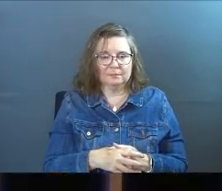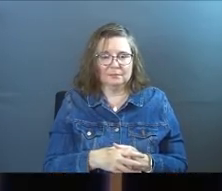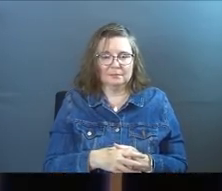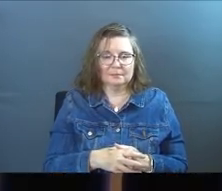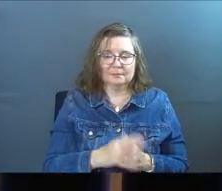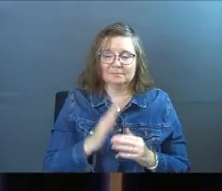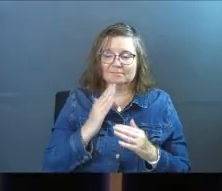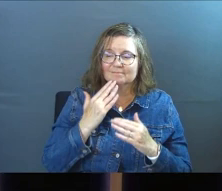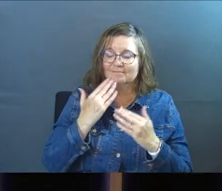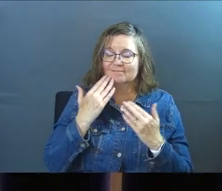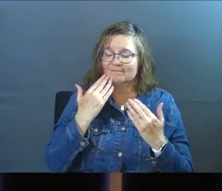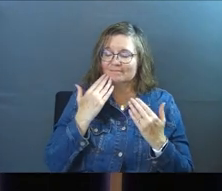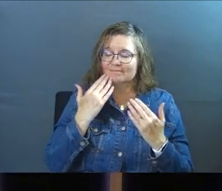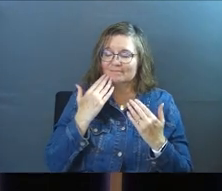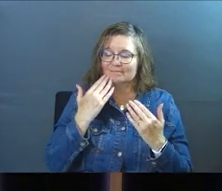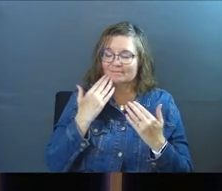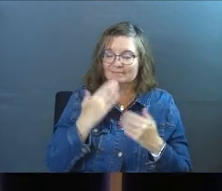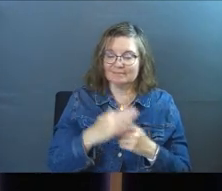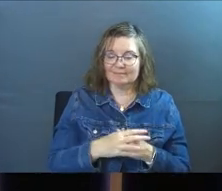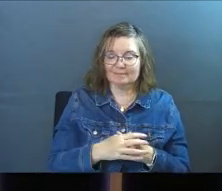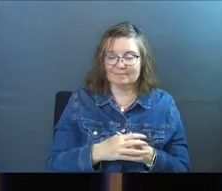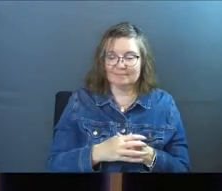She gets this big smile on her face.